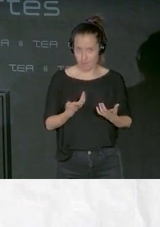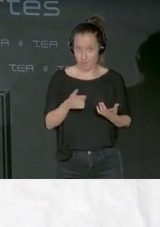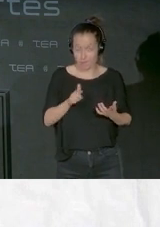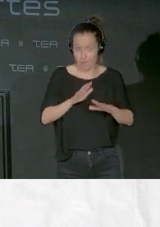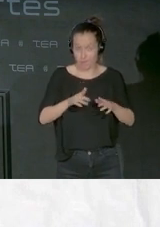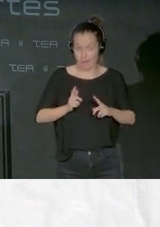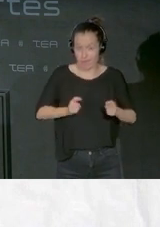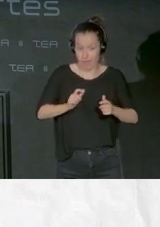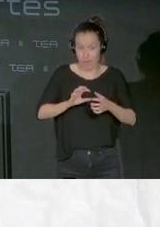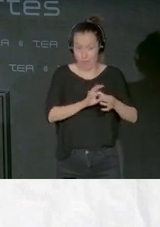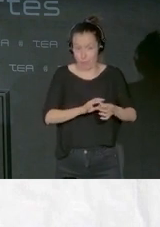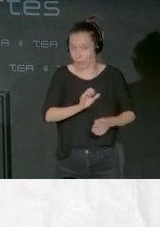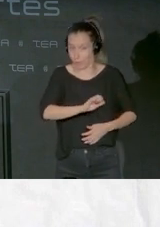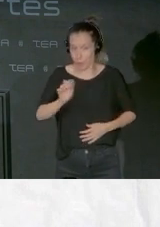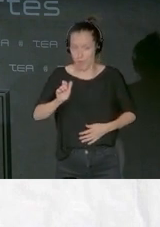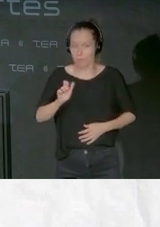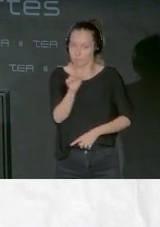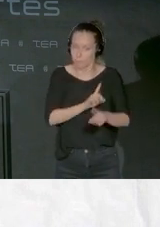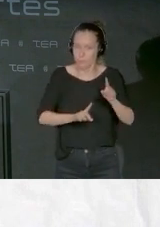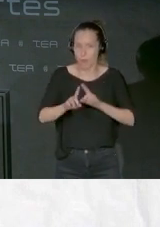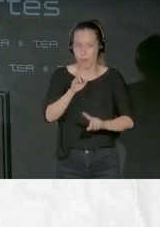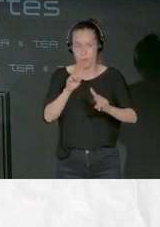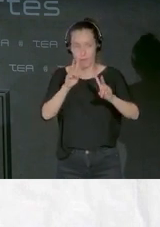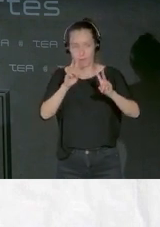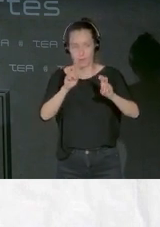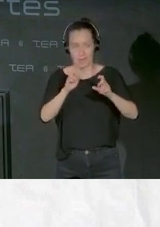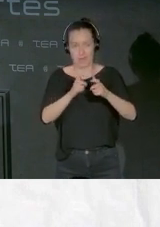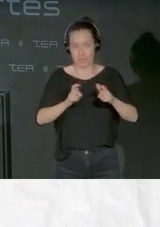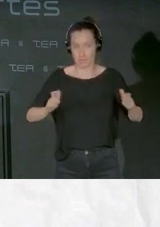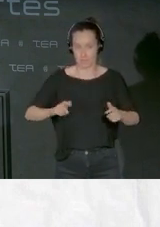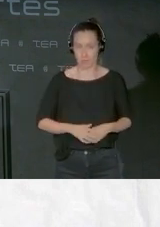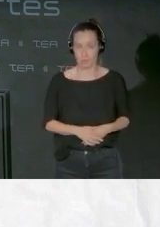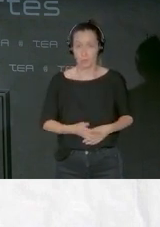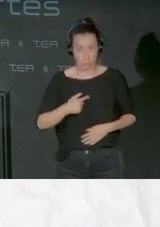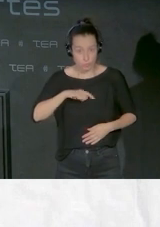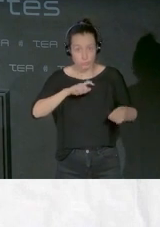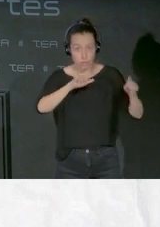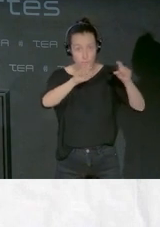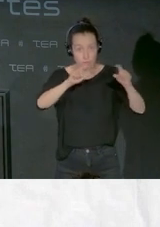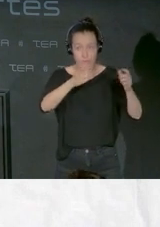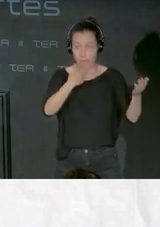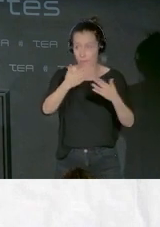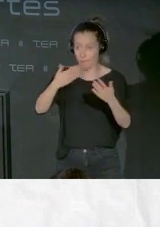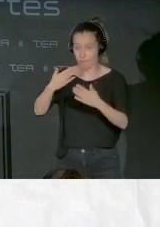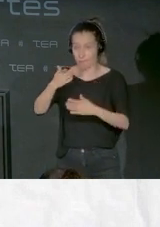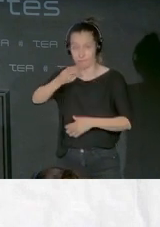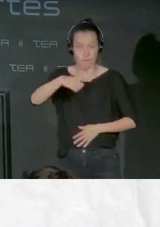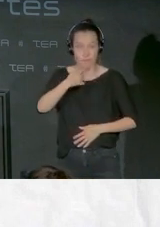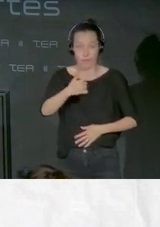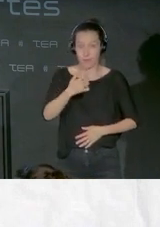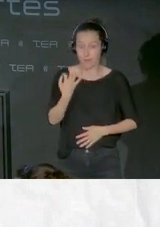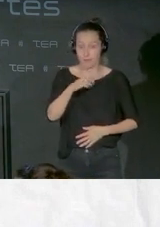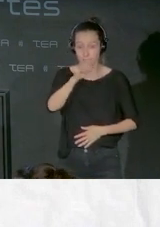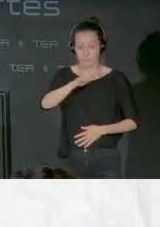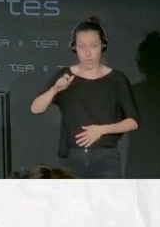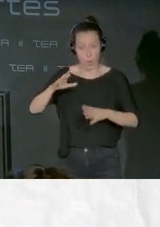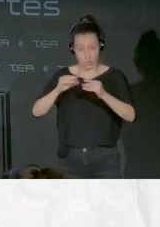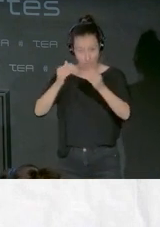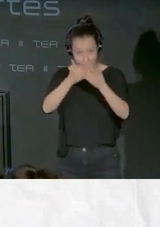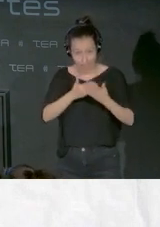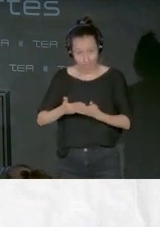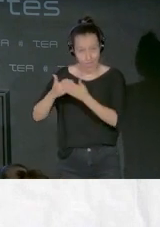and small, who said their sort of recent graduates were sometimes sort of educated or trained on the wrong type of software that the industry